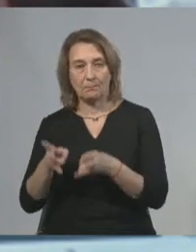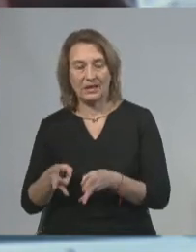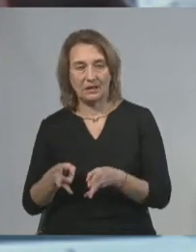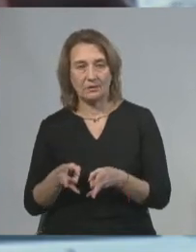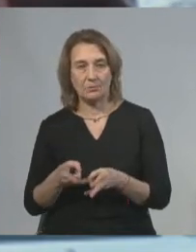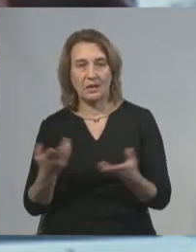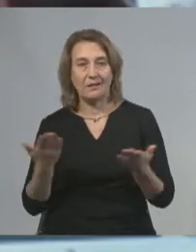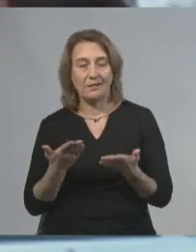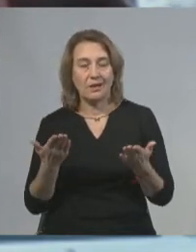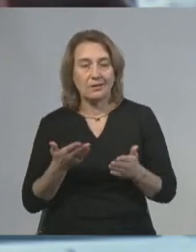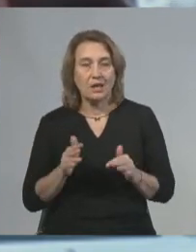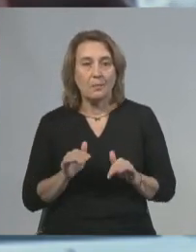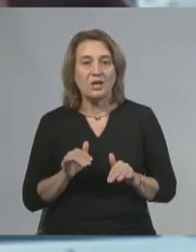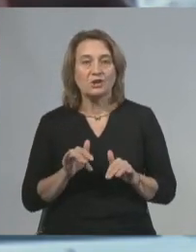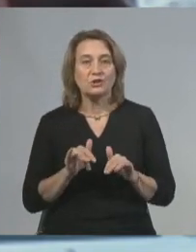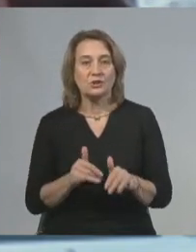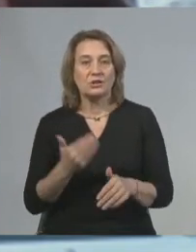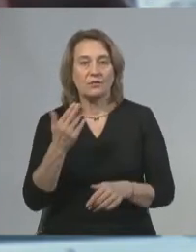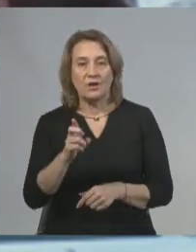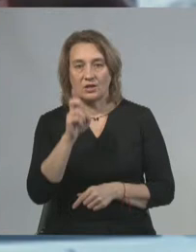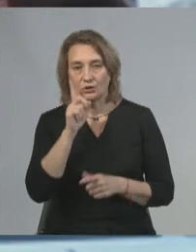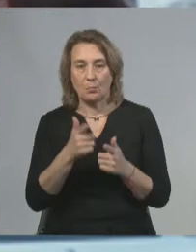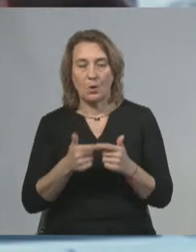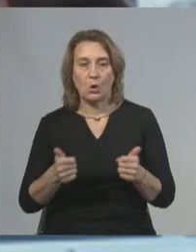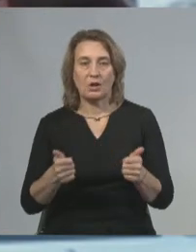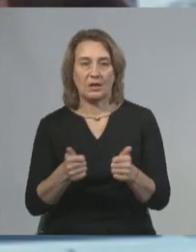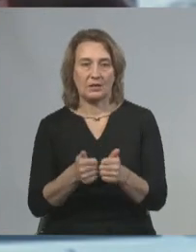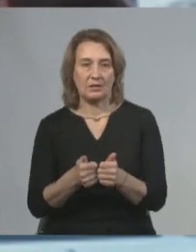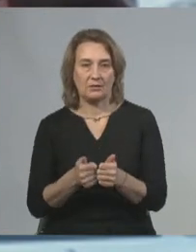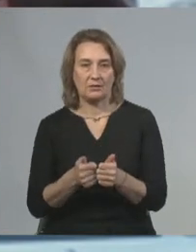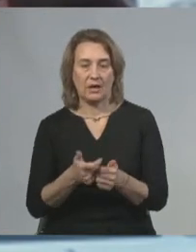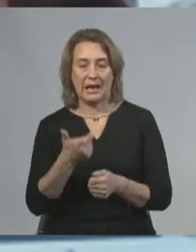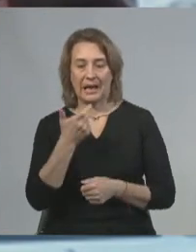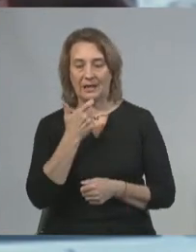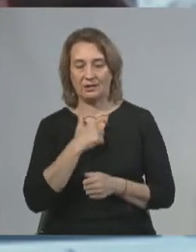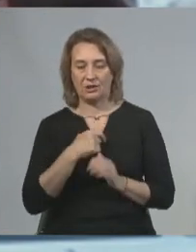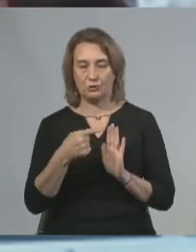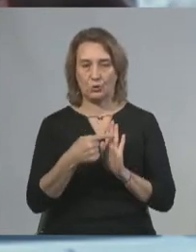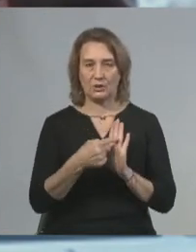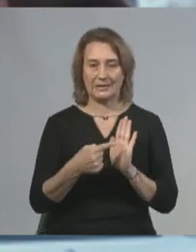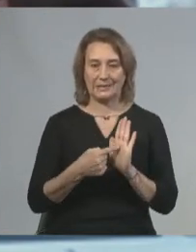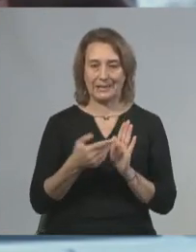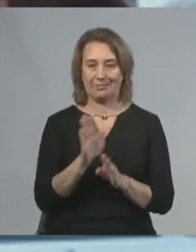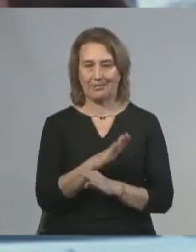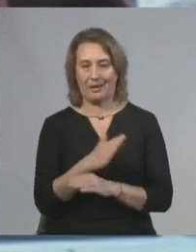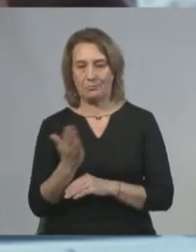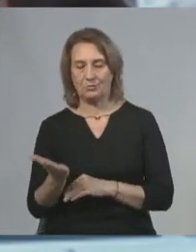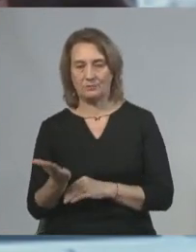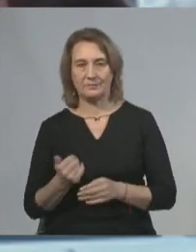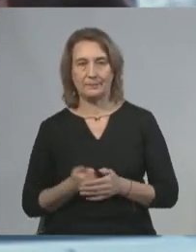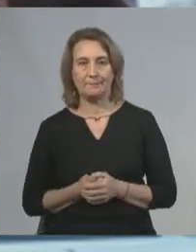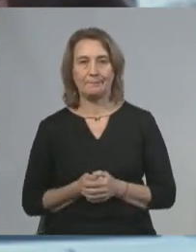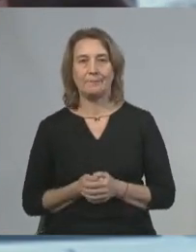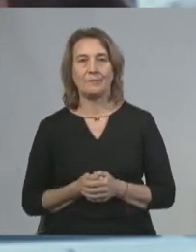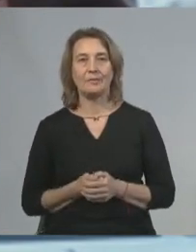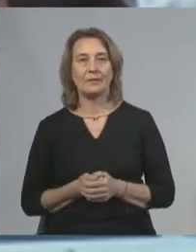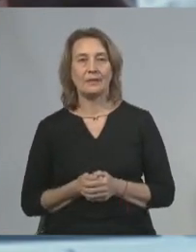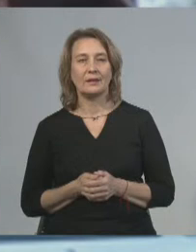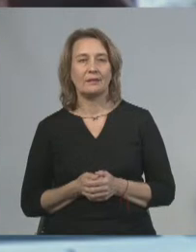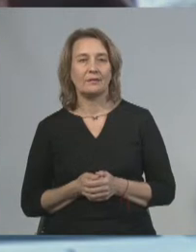victims the need to protect the victim uh have similar cases are solved in your country